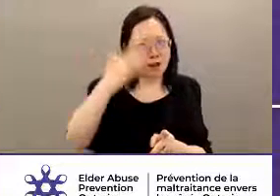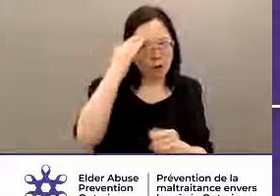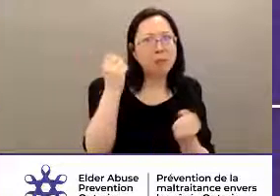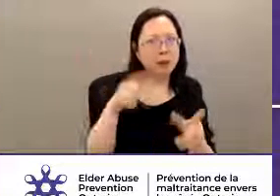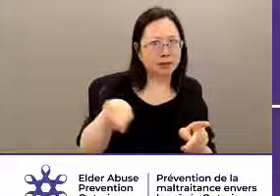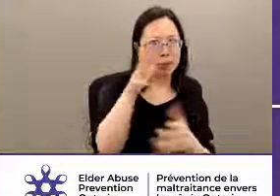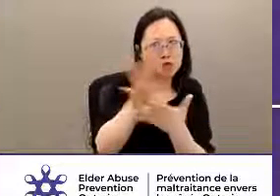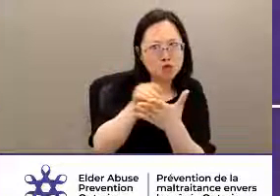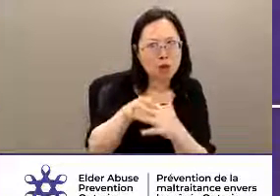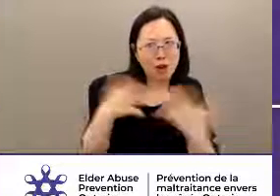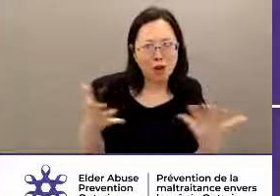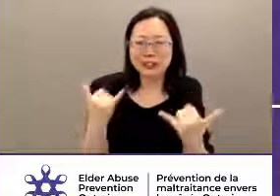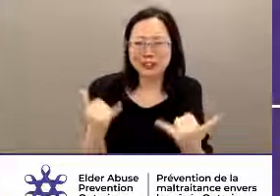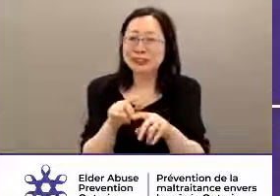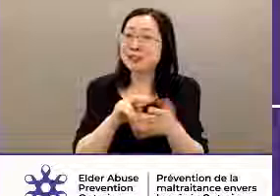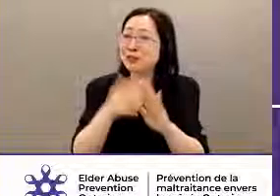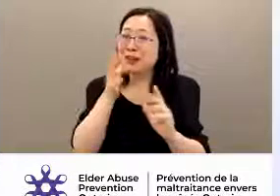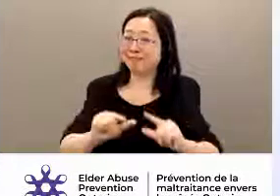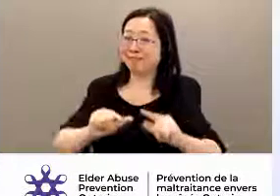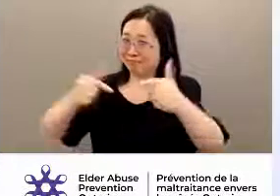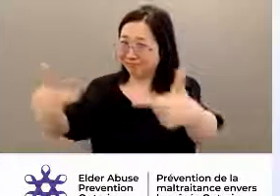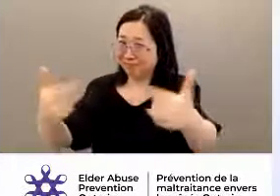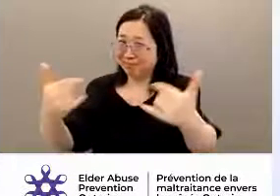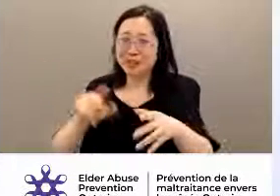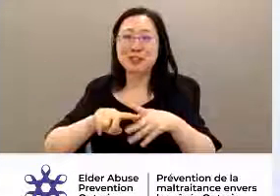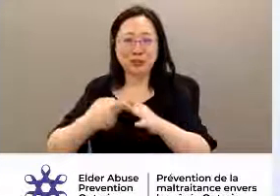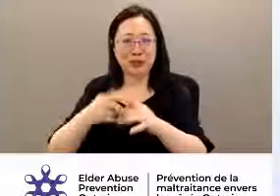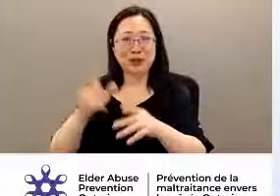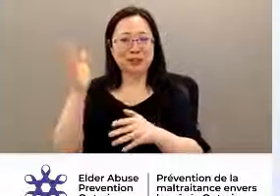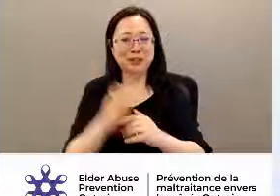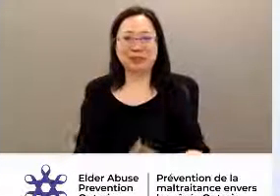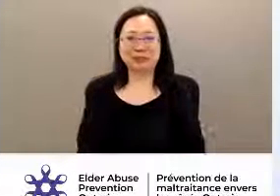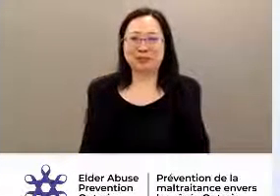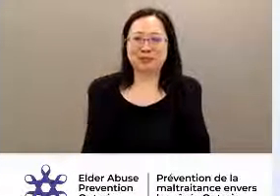so I'm going to turn it over to both of you to begin the presentation.